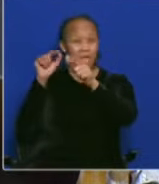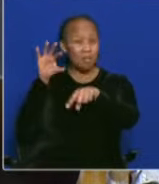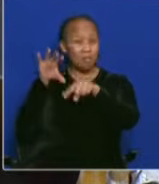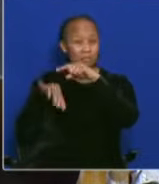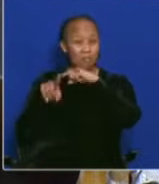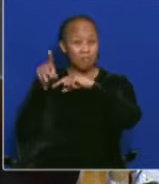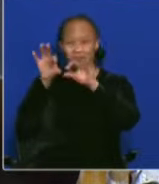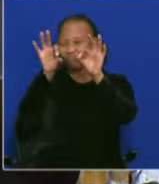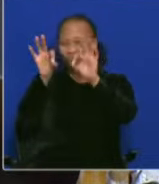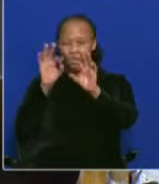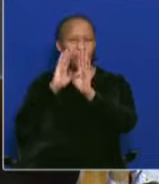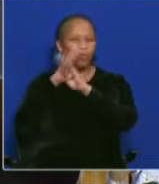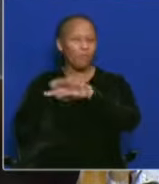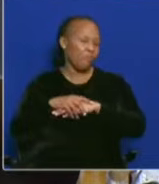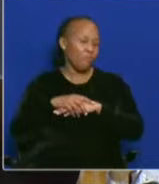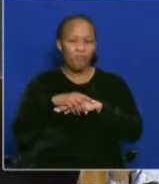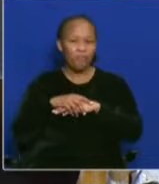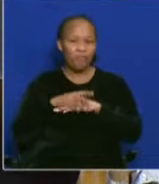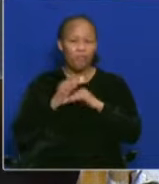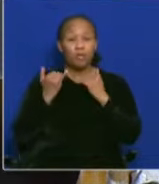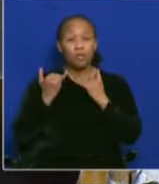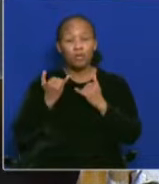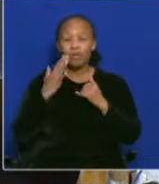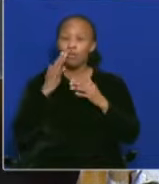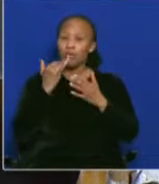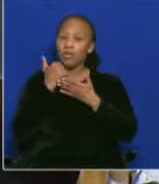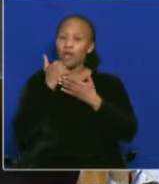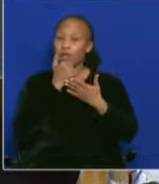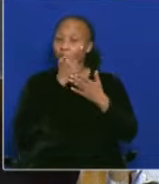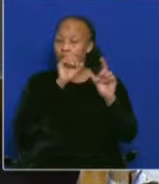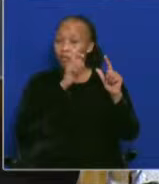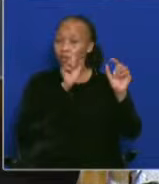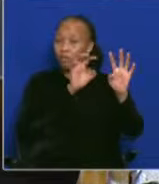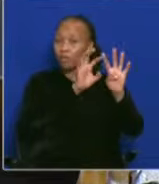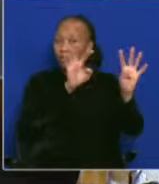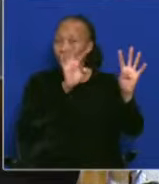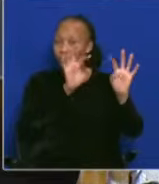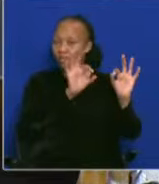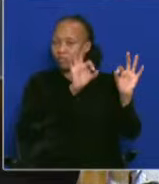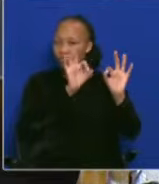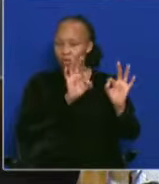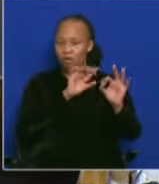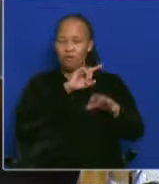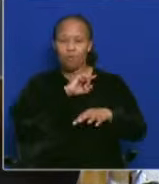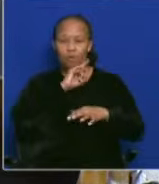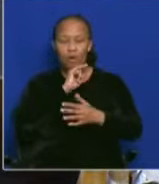the Commission in the proper discharge of its mandate to place certain relevant facts before it.